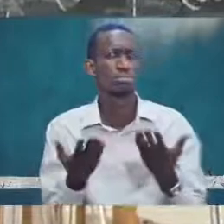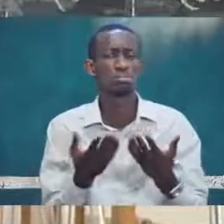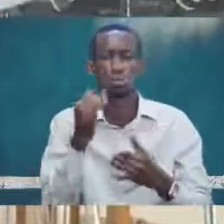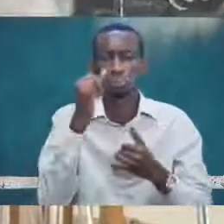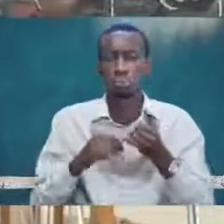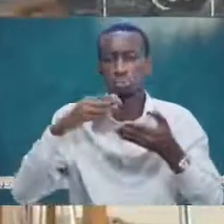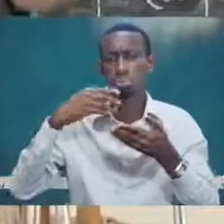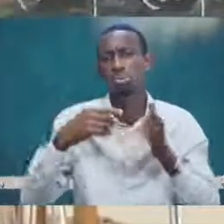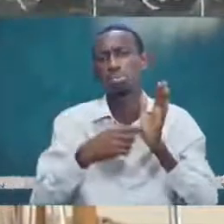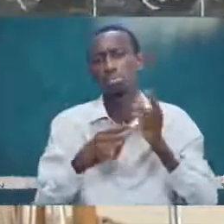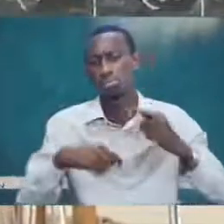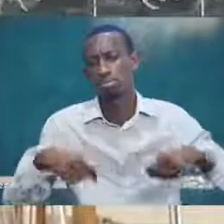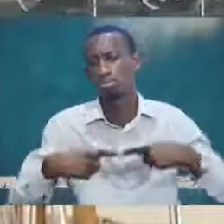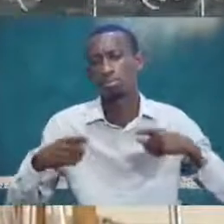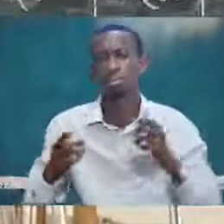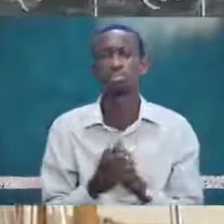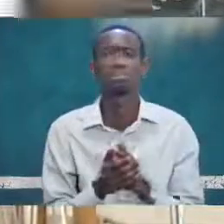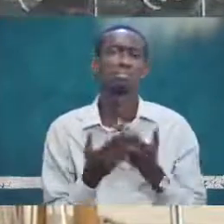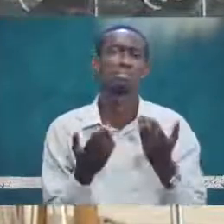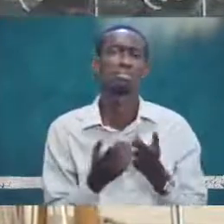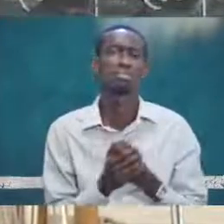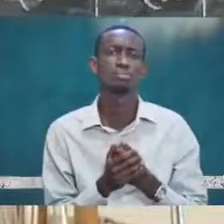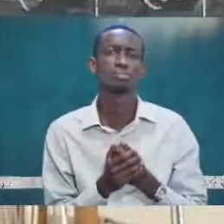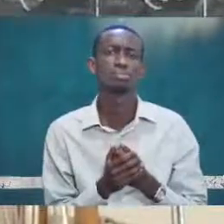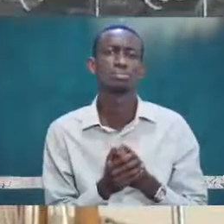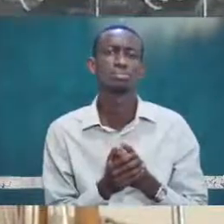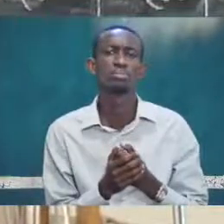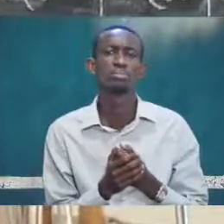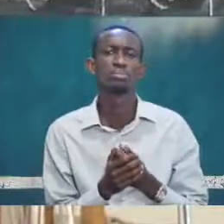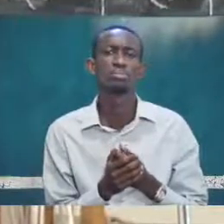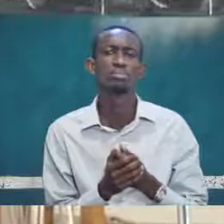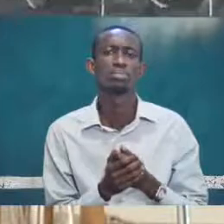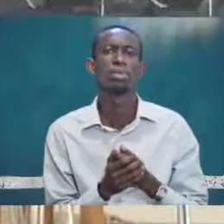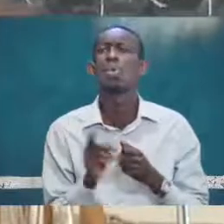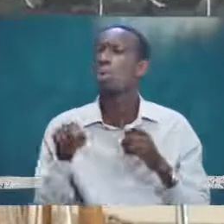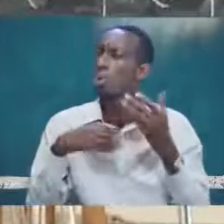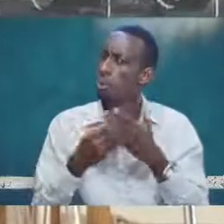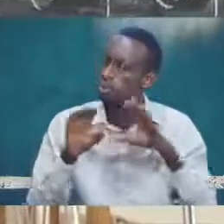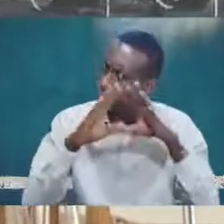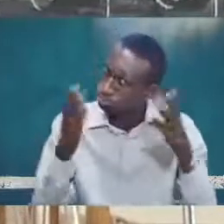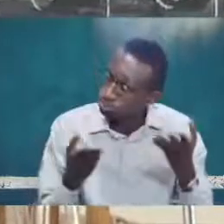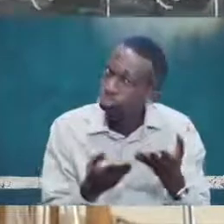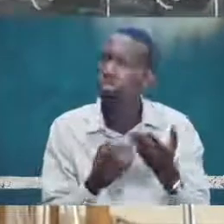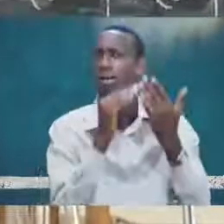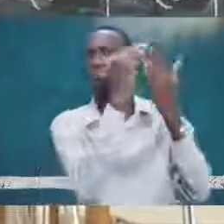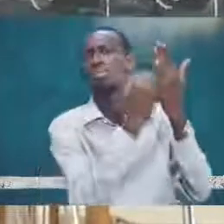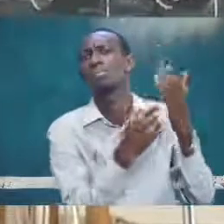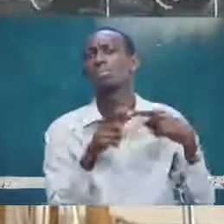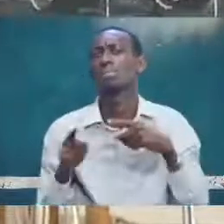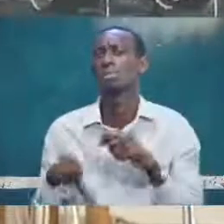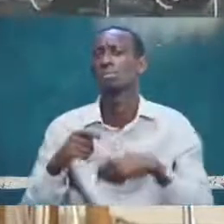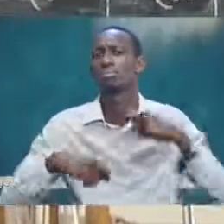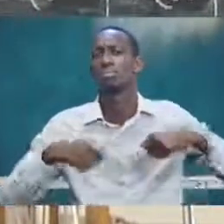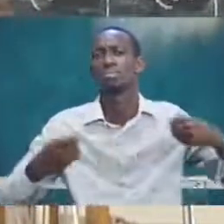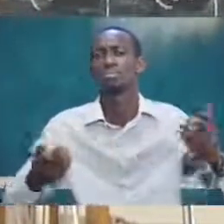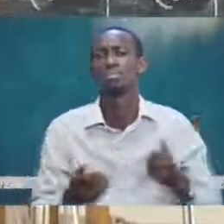covered a number of reactions, and this one will be including all categories of the reactions